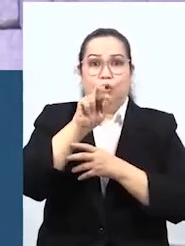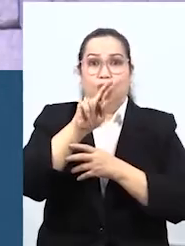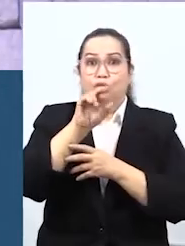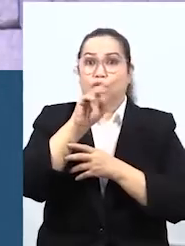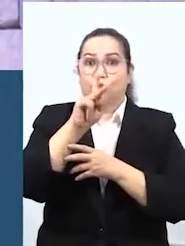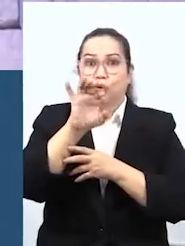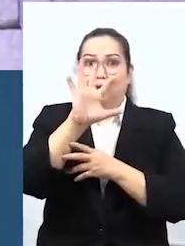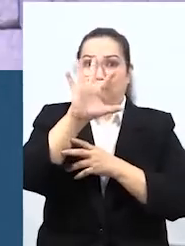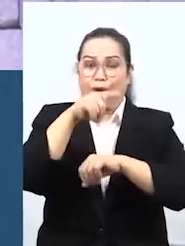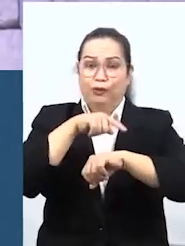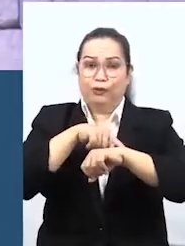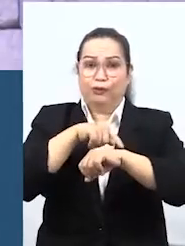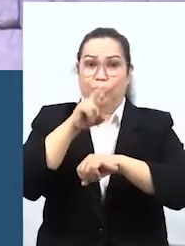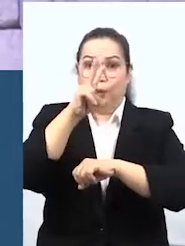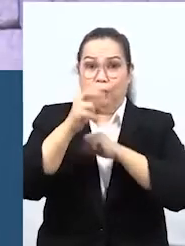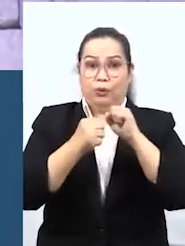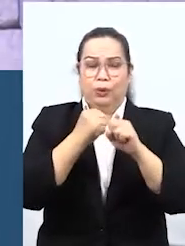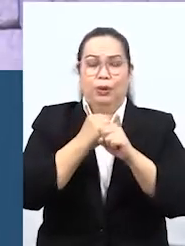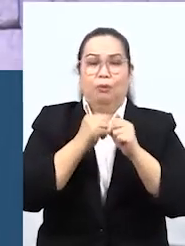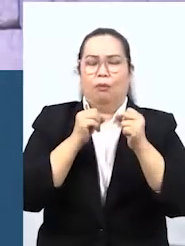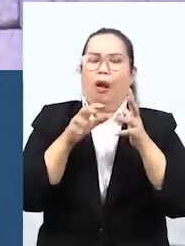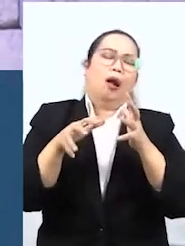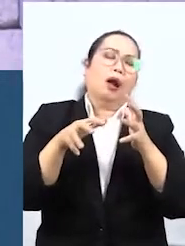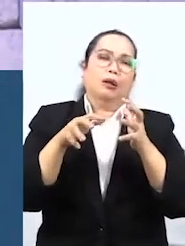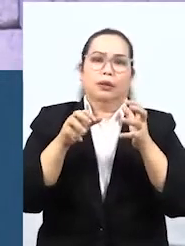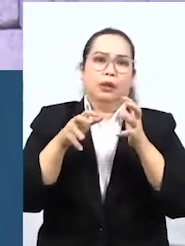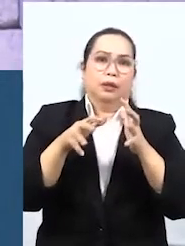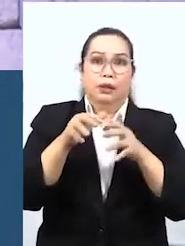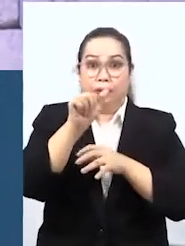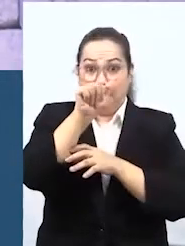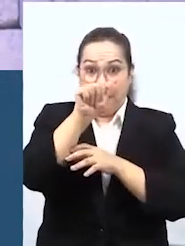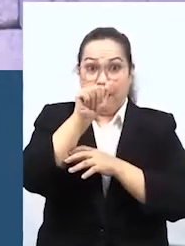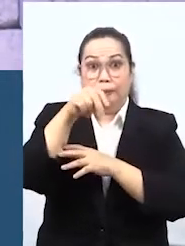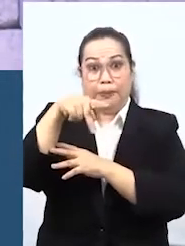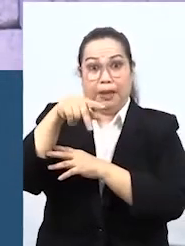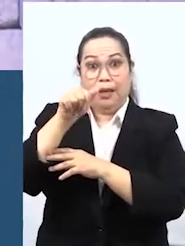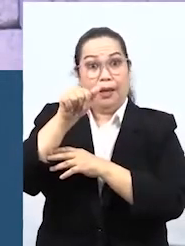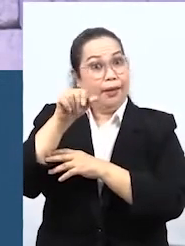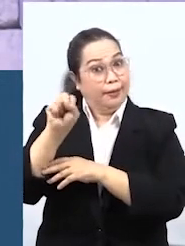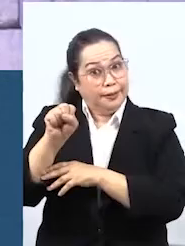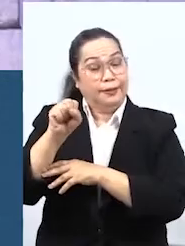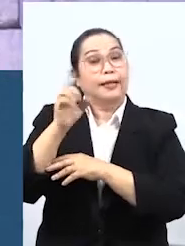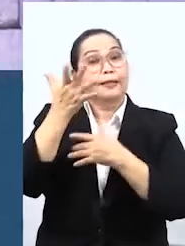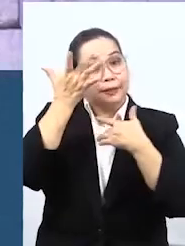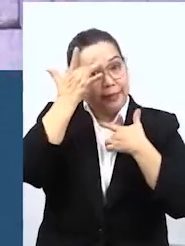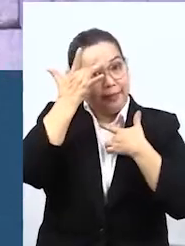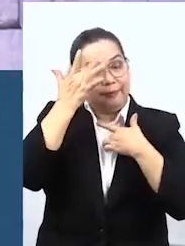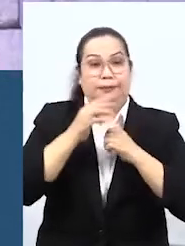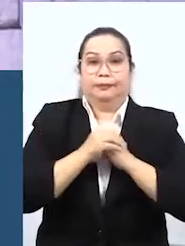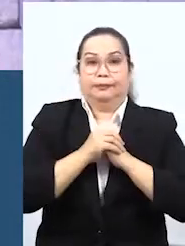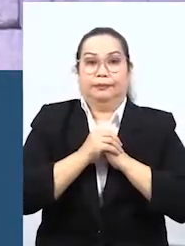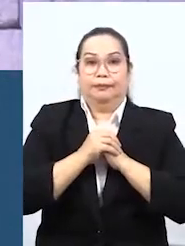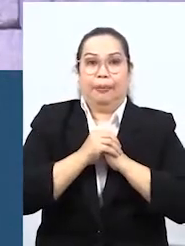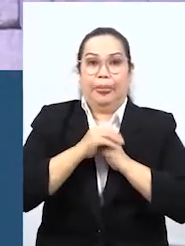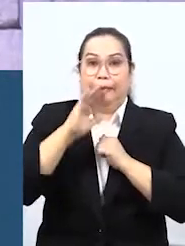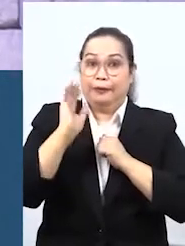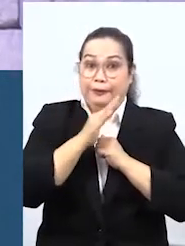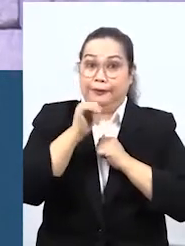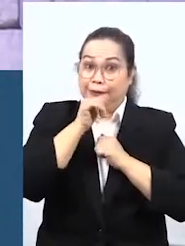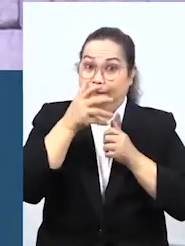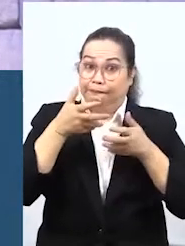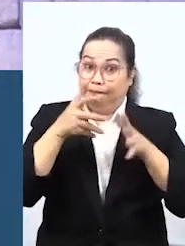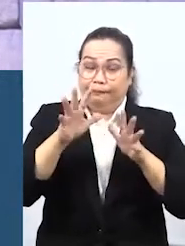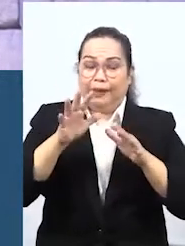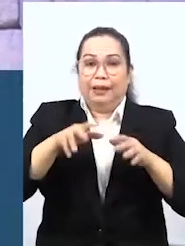in a span of 2 years that's AP and so when she's not allowed to